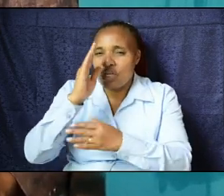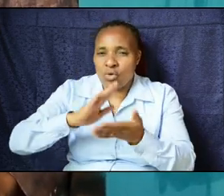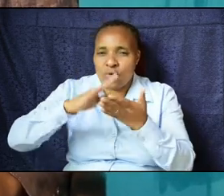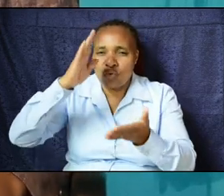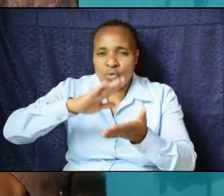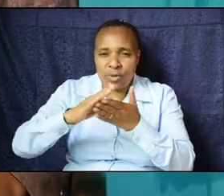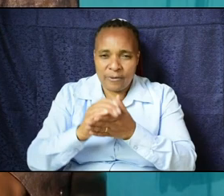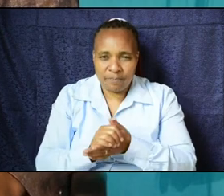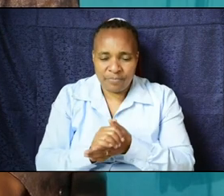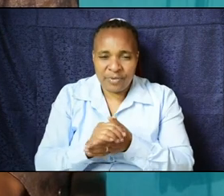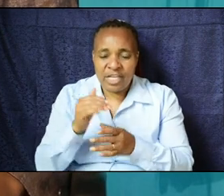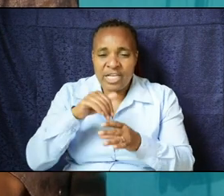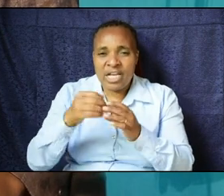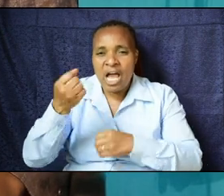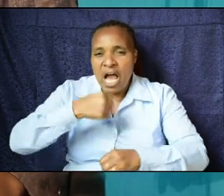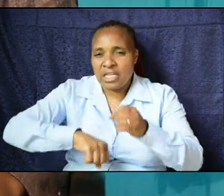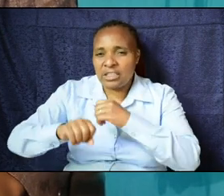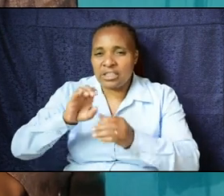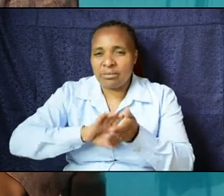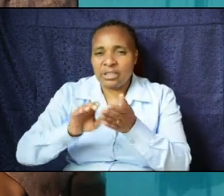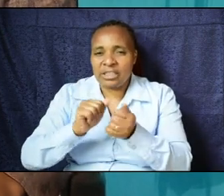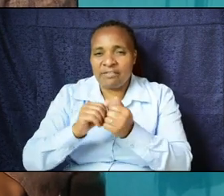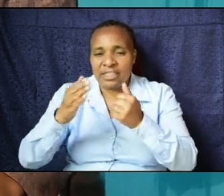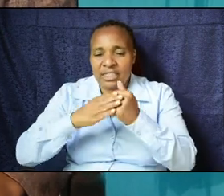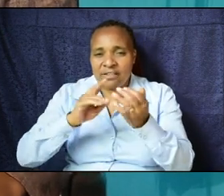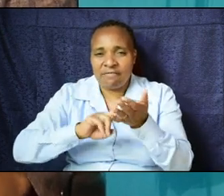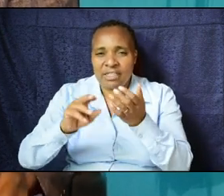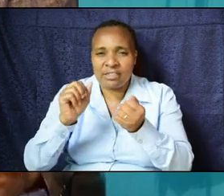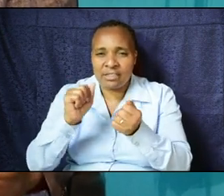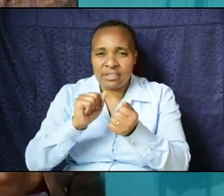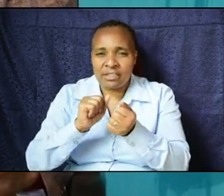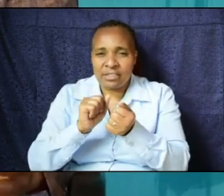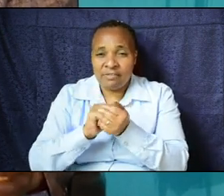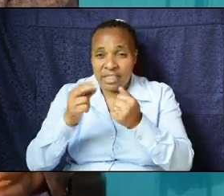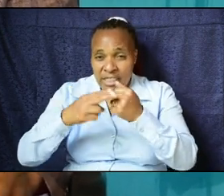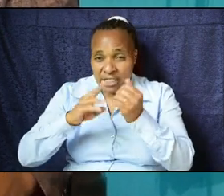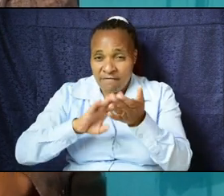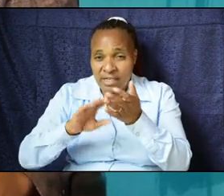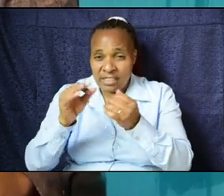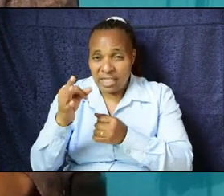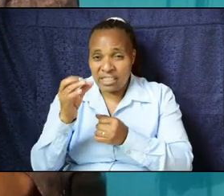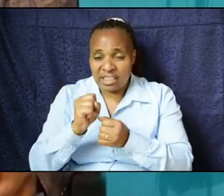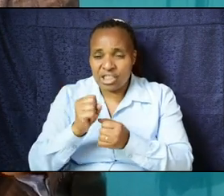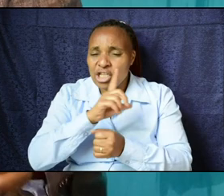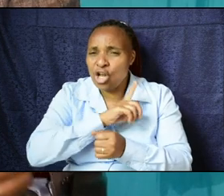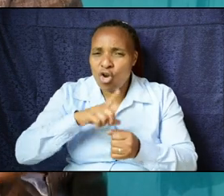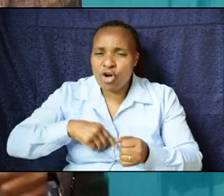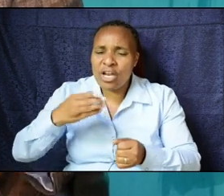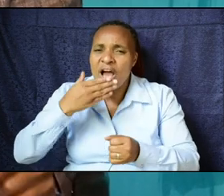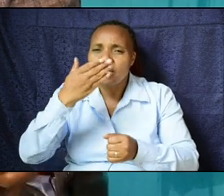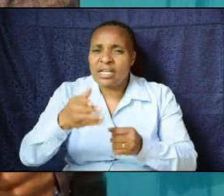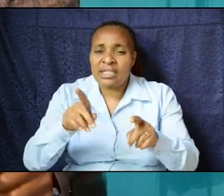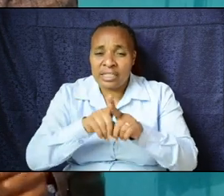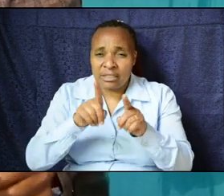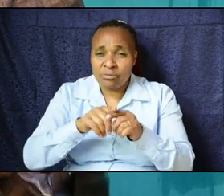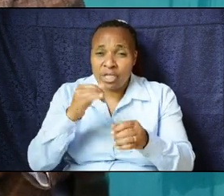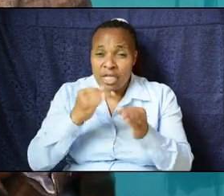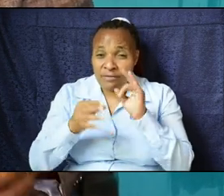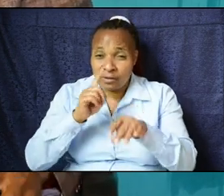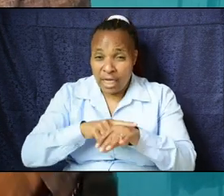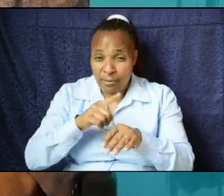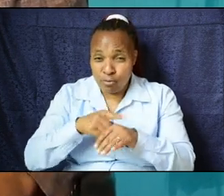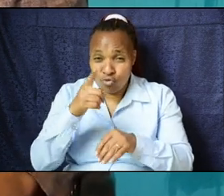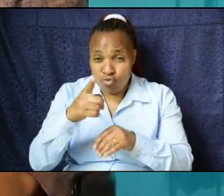When you read Acts chapter 17, verse 30, the Bible tells us that even God responds in that manner. He says that in times of ignorance,